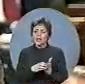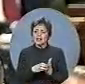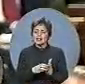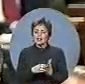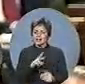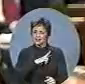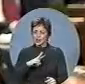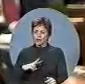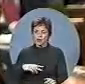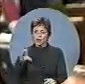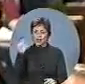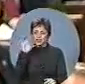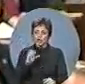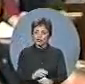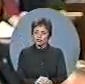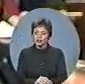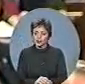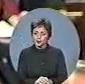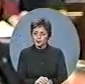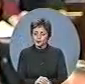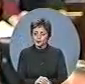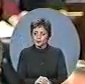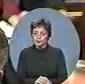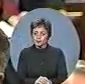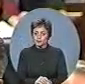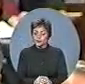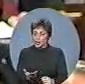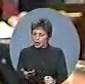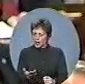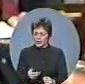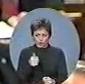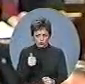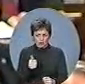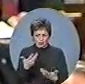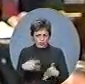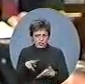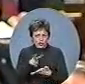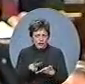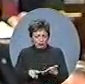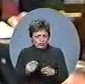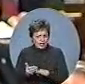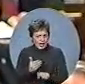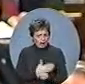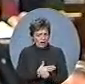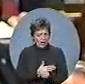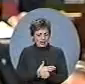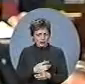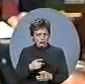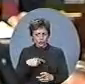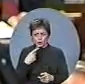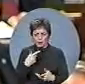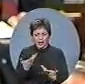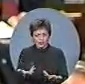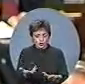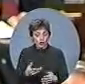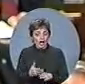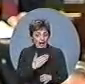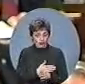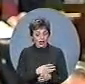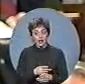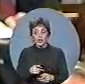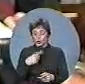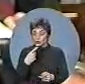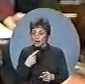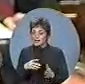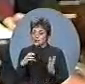check himself before proposing to use that news story in the House of Commons? Does he subscribe to the